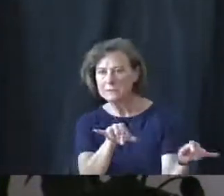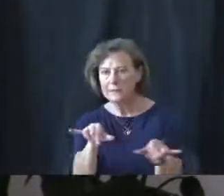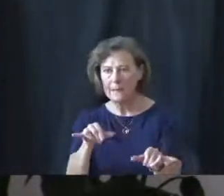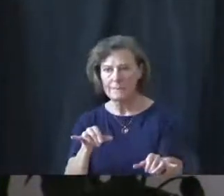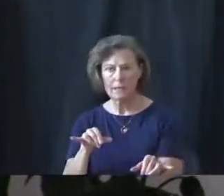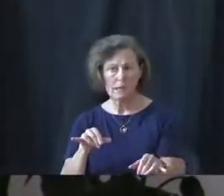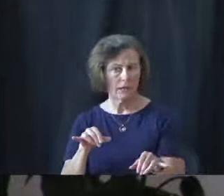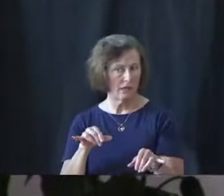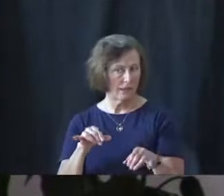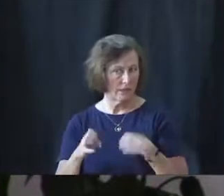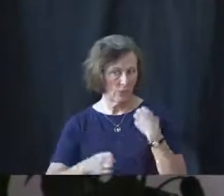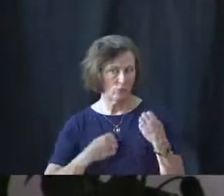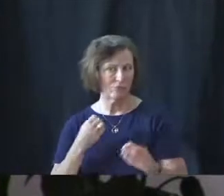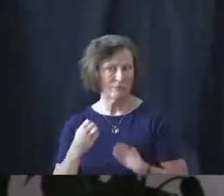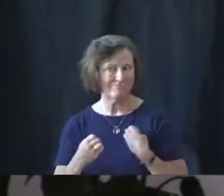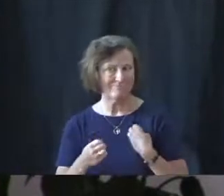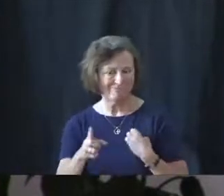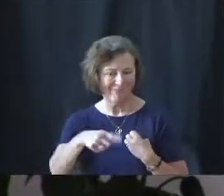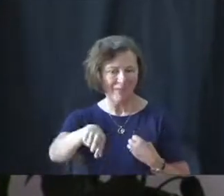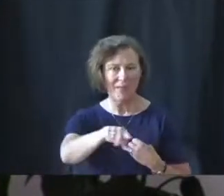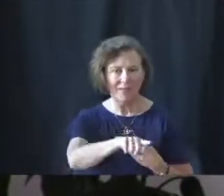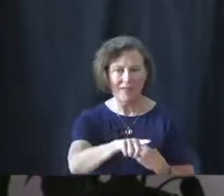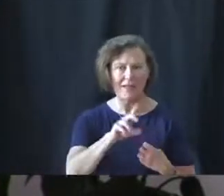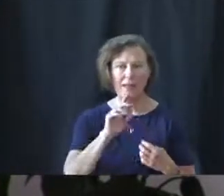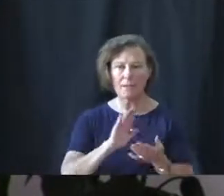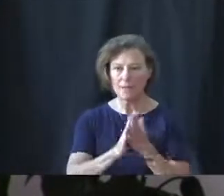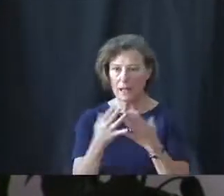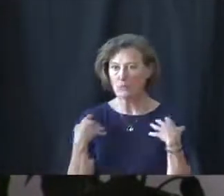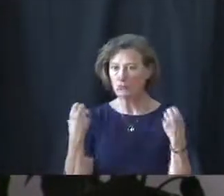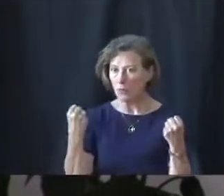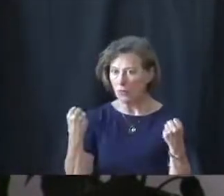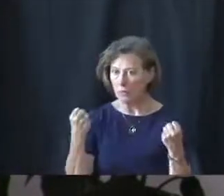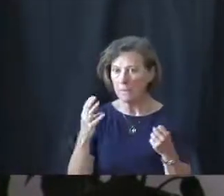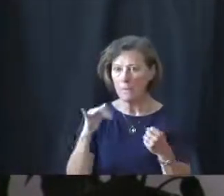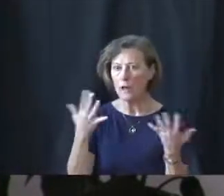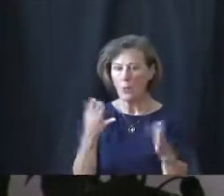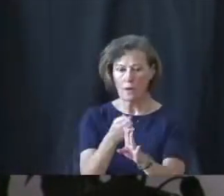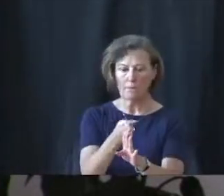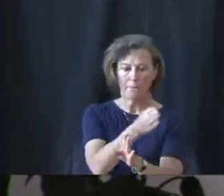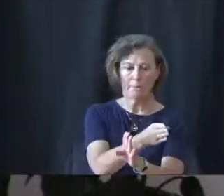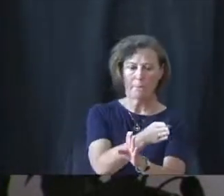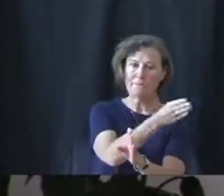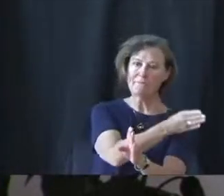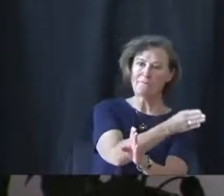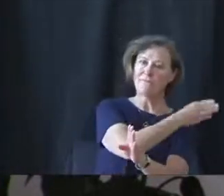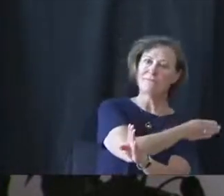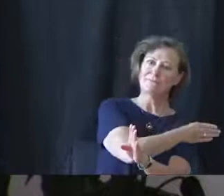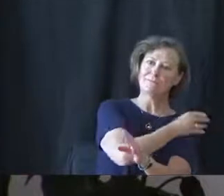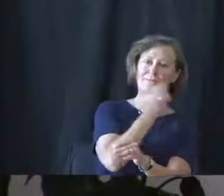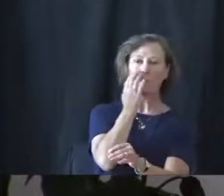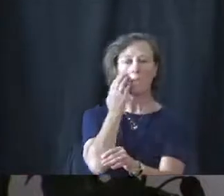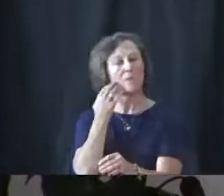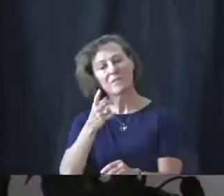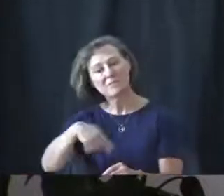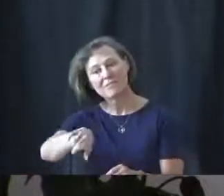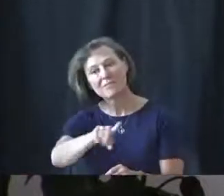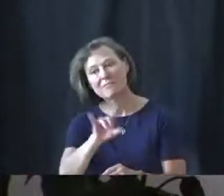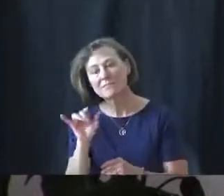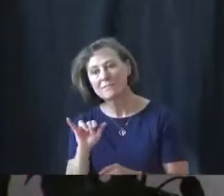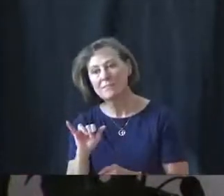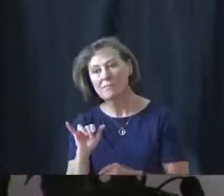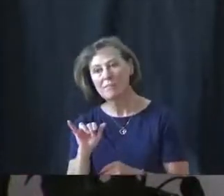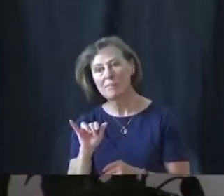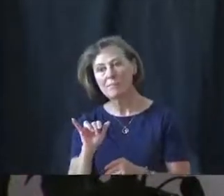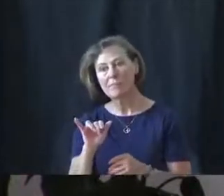motion. They too were strengthened by what had gone before. They too were